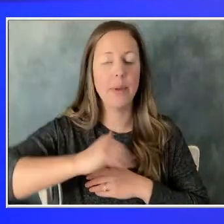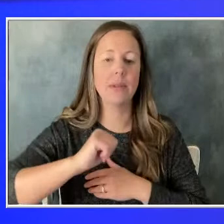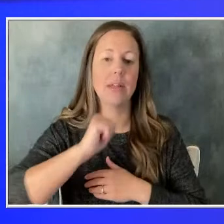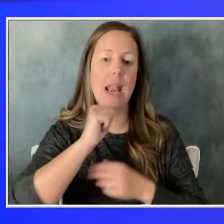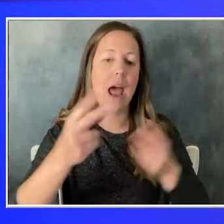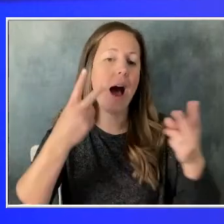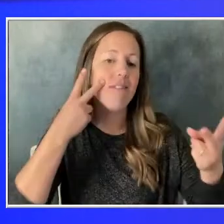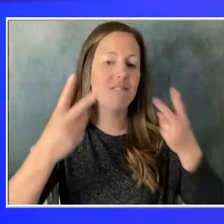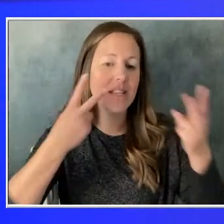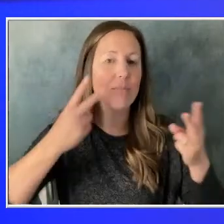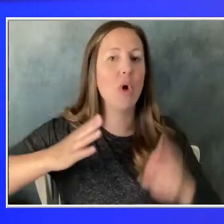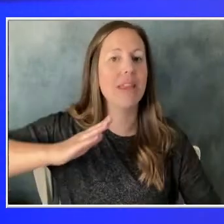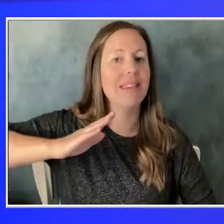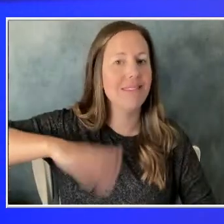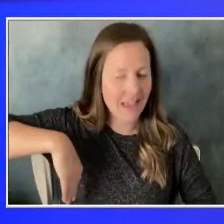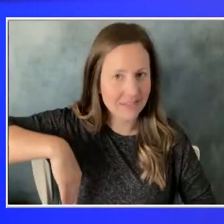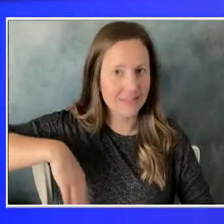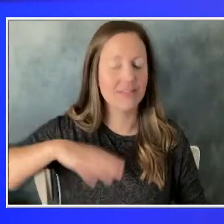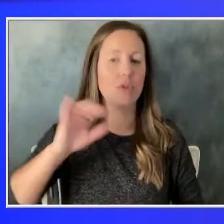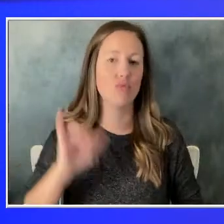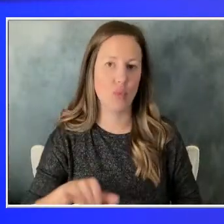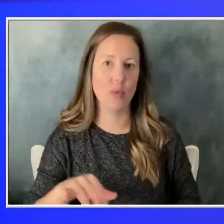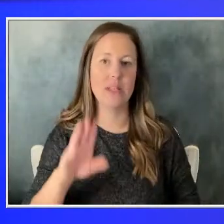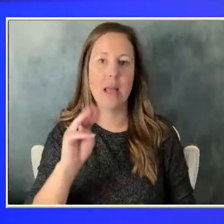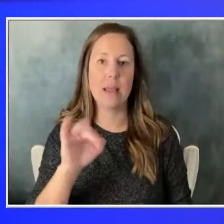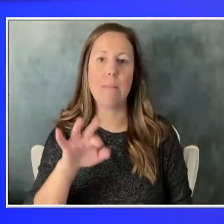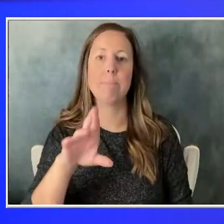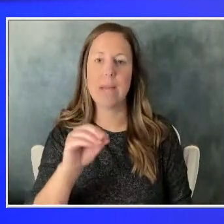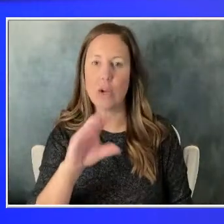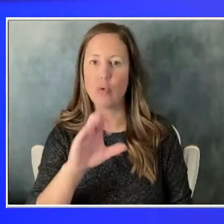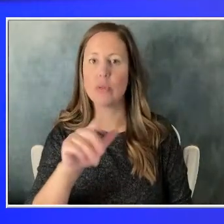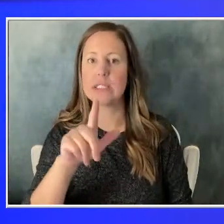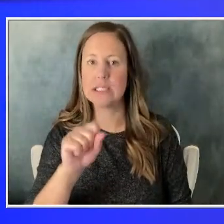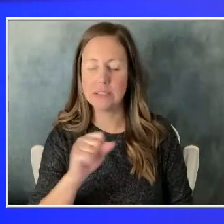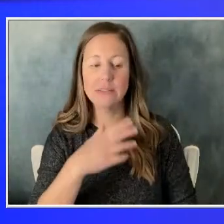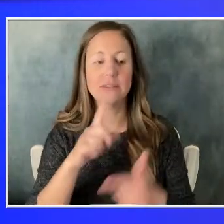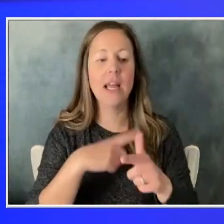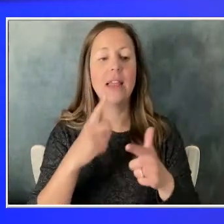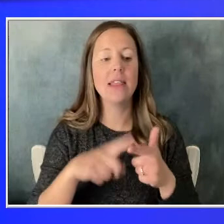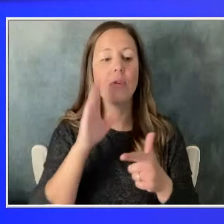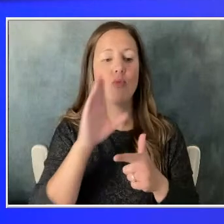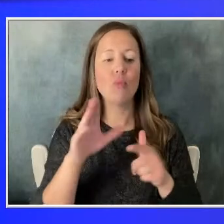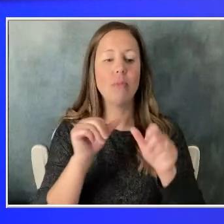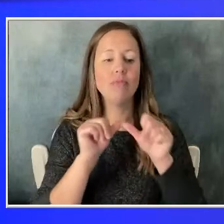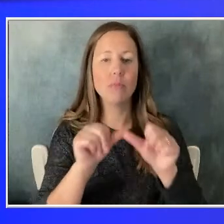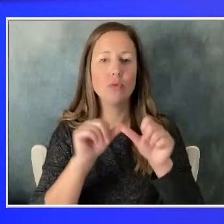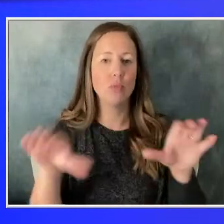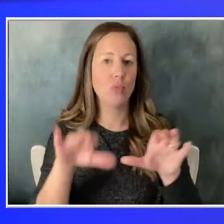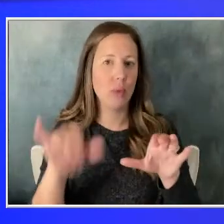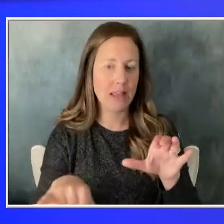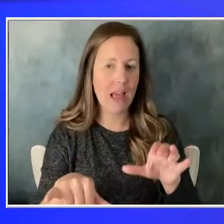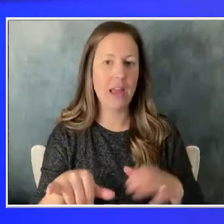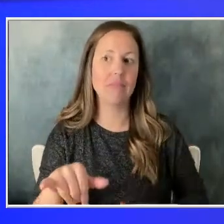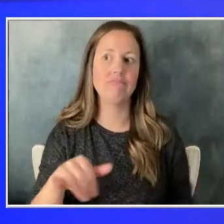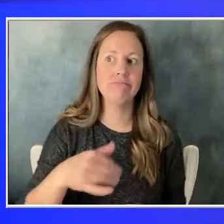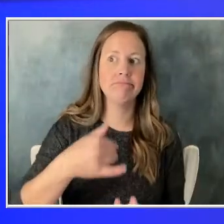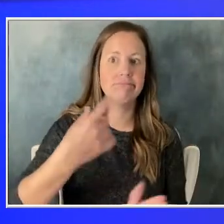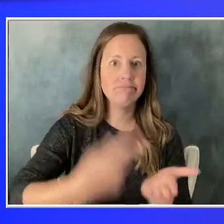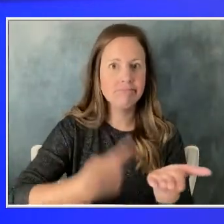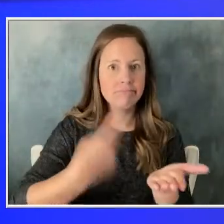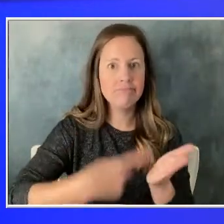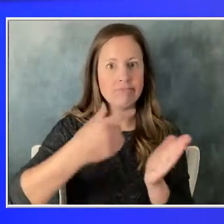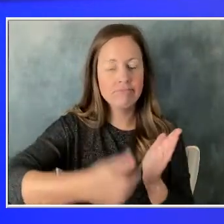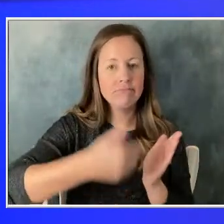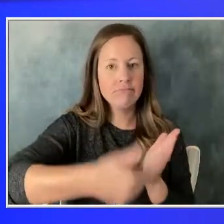yet, those are micrometastatic disease. And we'll continue doing this, periodically checking patient